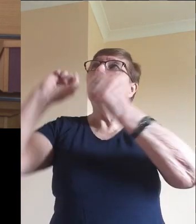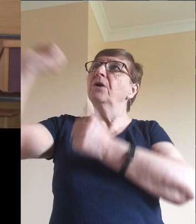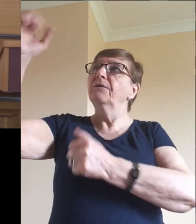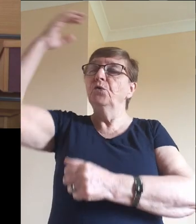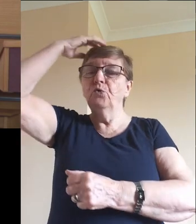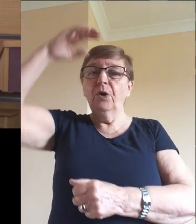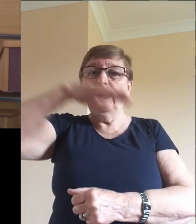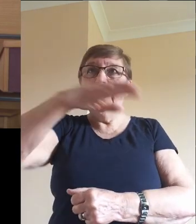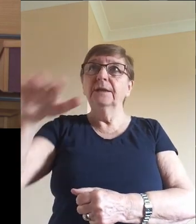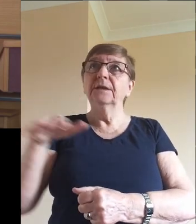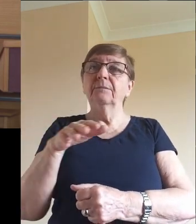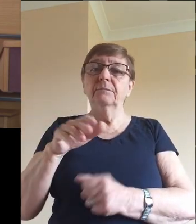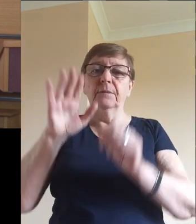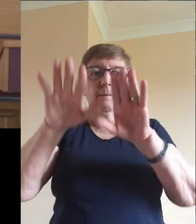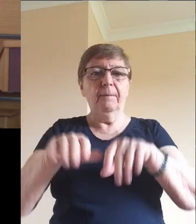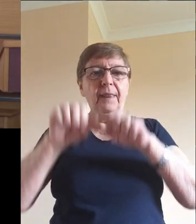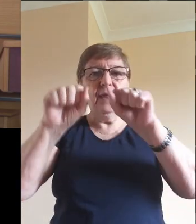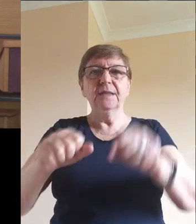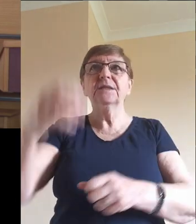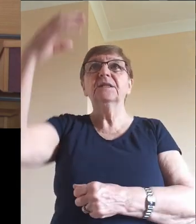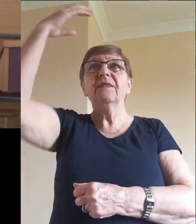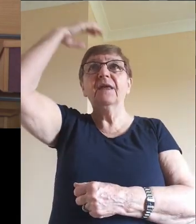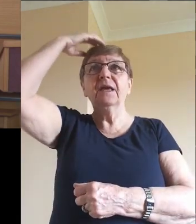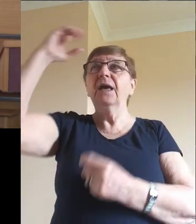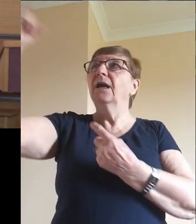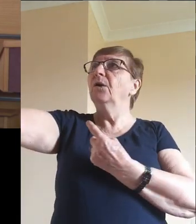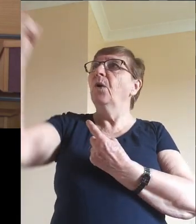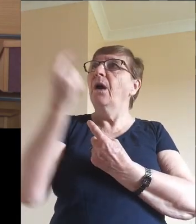Blessed is the King who comes in the name of the Lord.